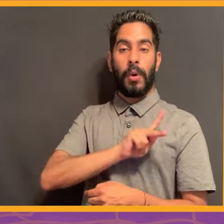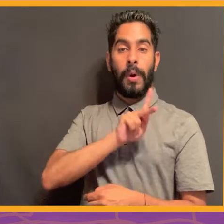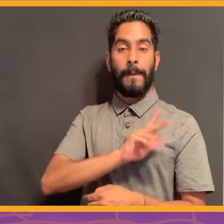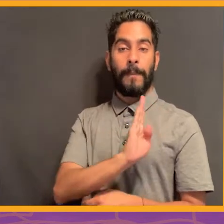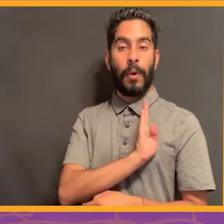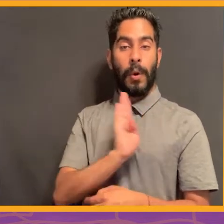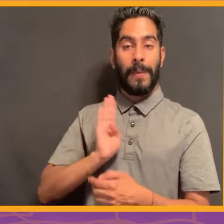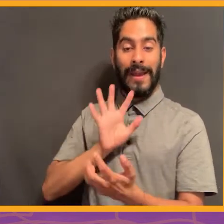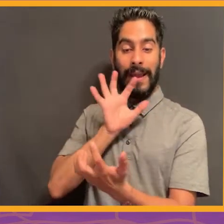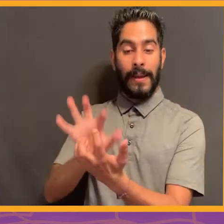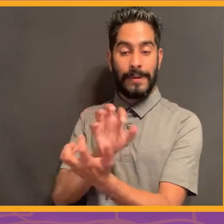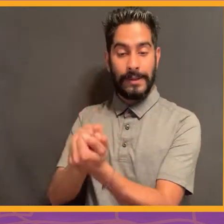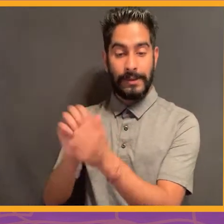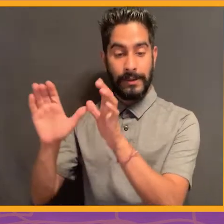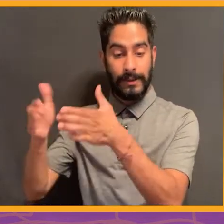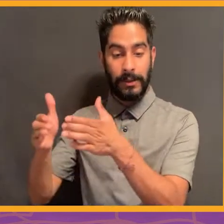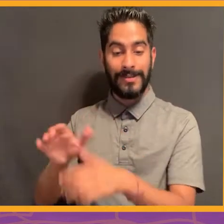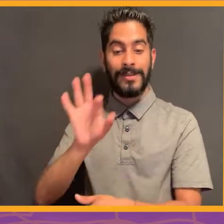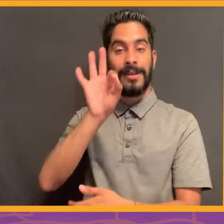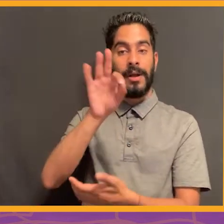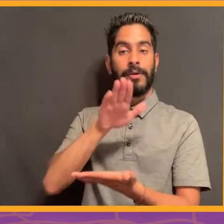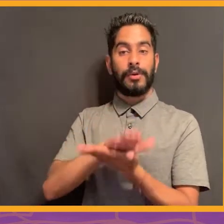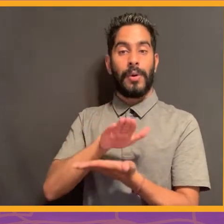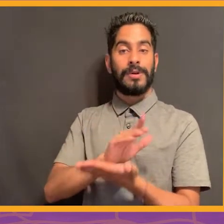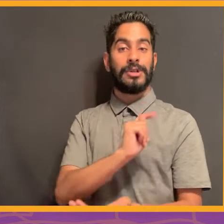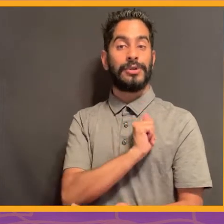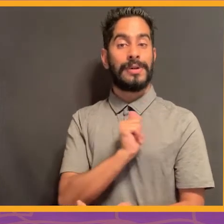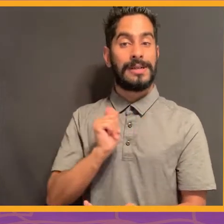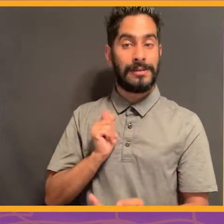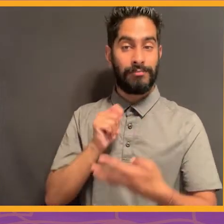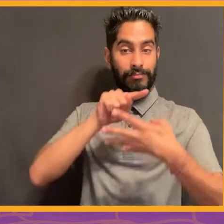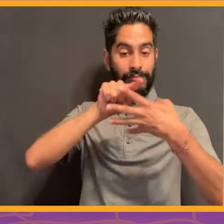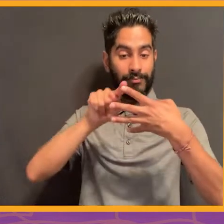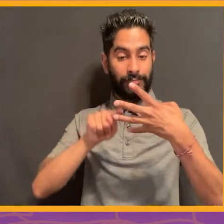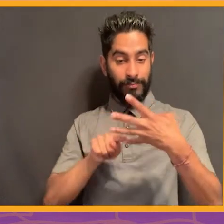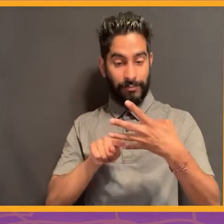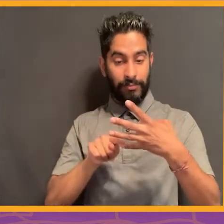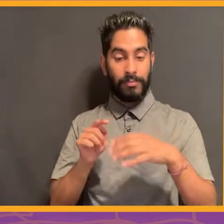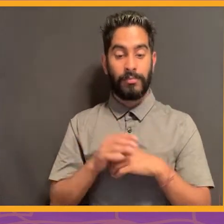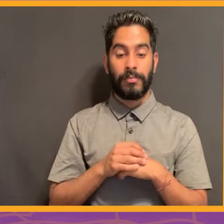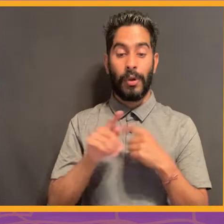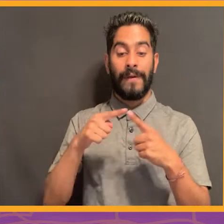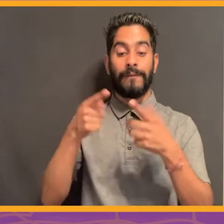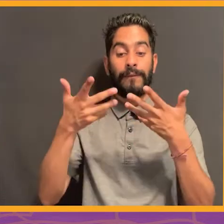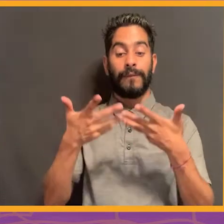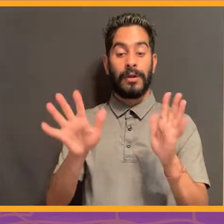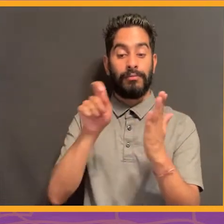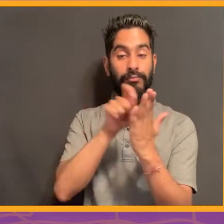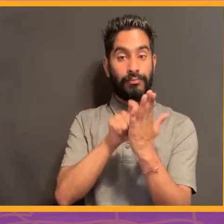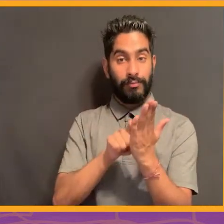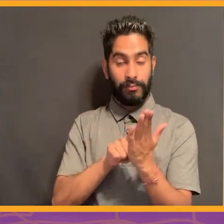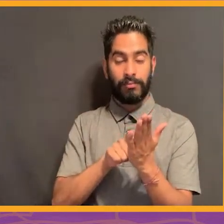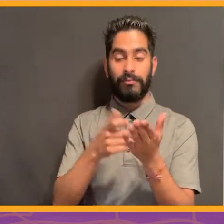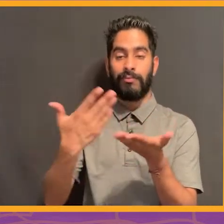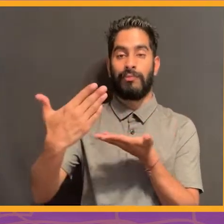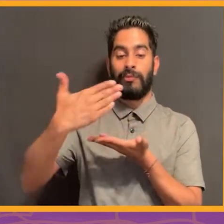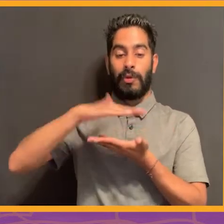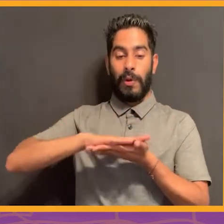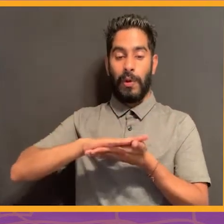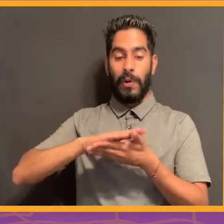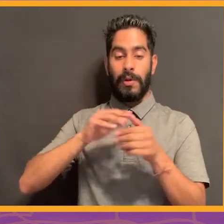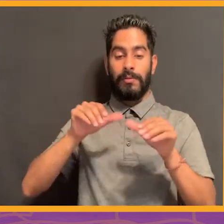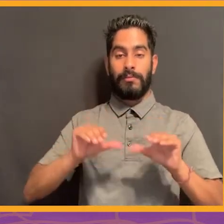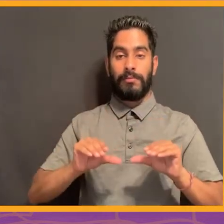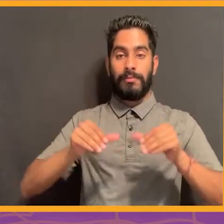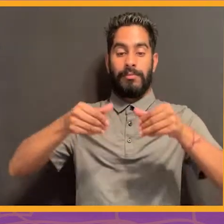commissioners, and 9 school trustees. Your vote will not count if you vote for more than the numbers outlined. When you have finished